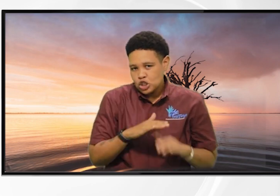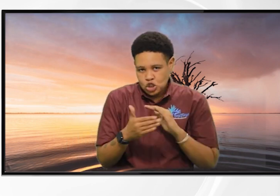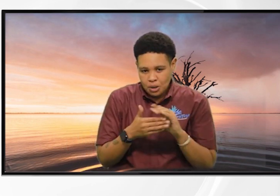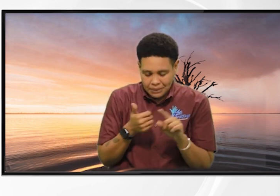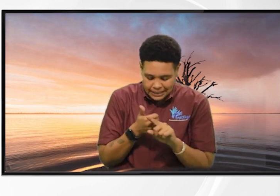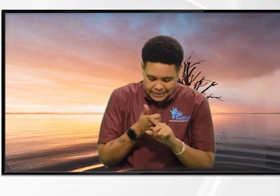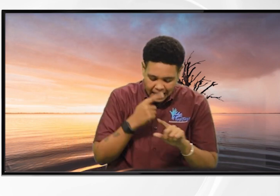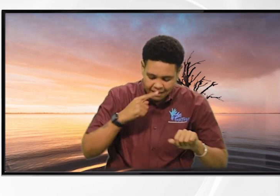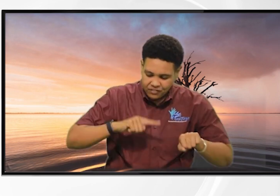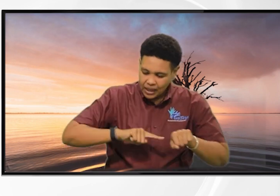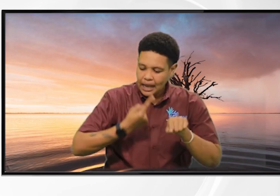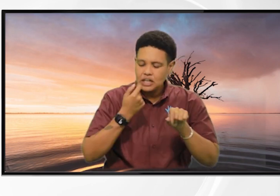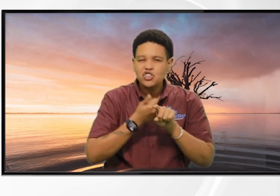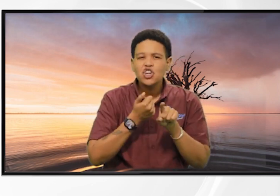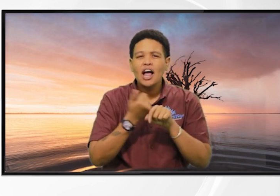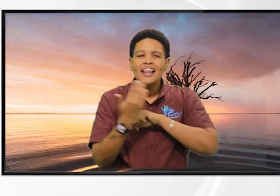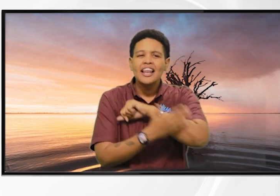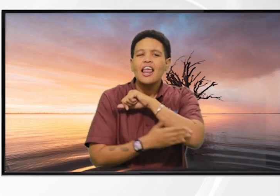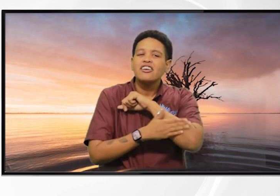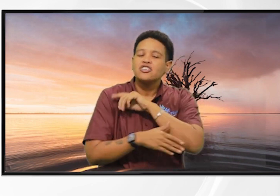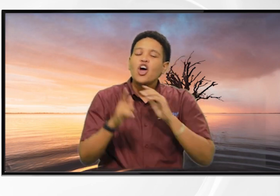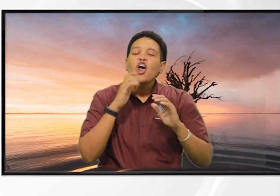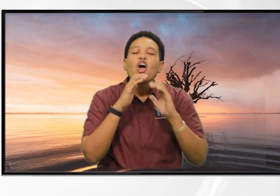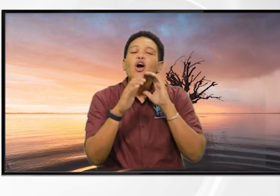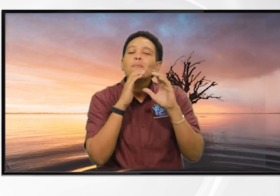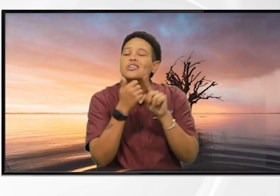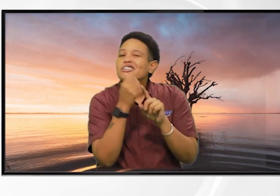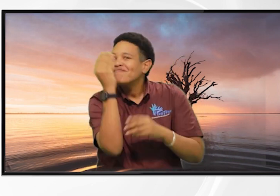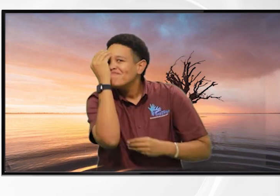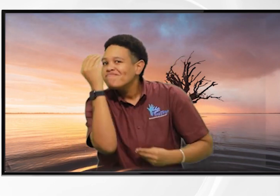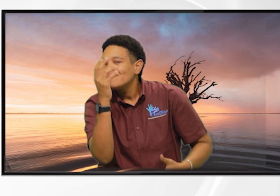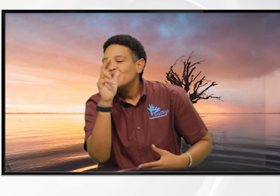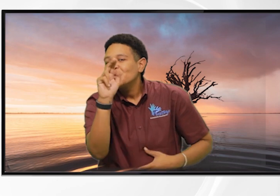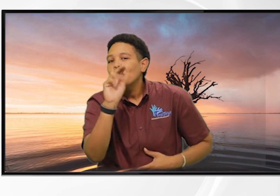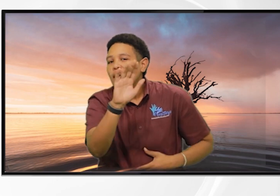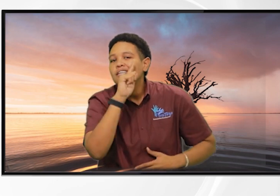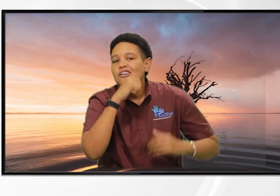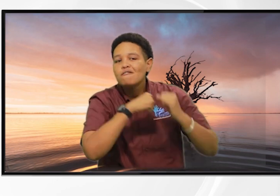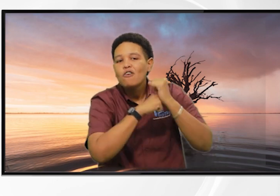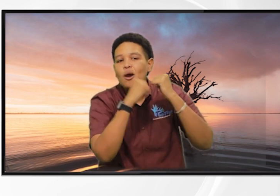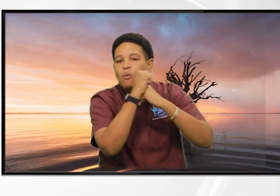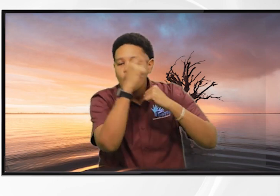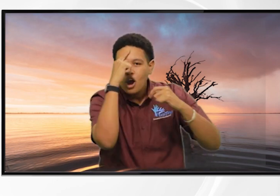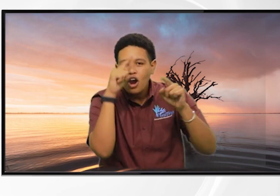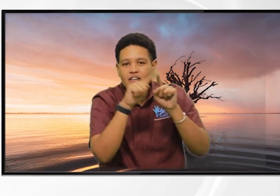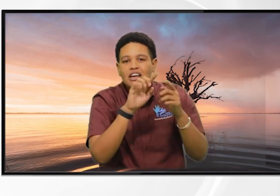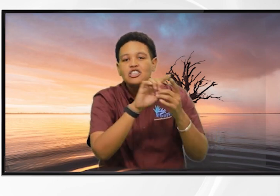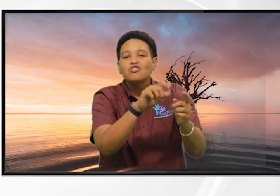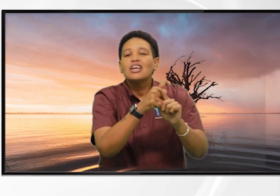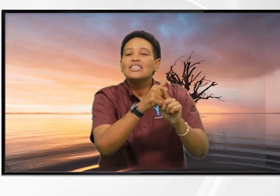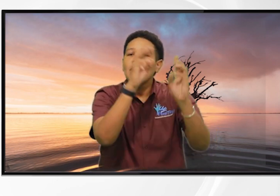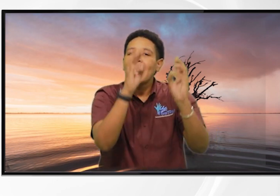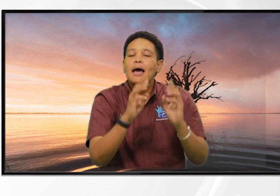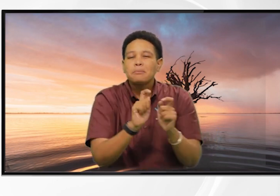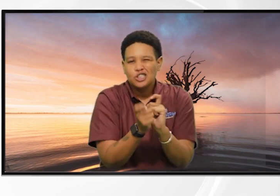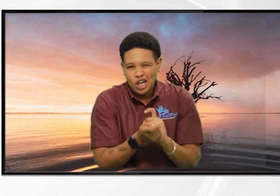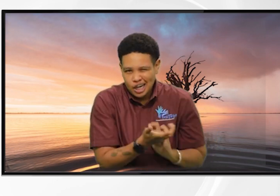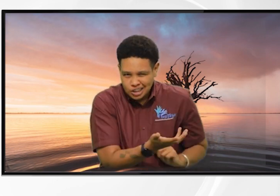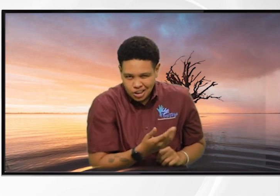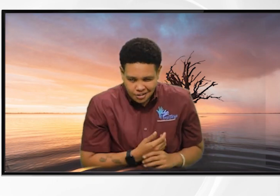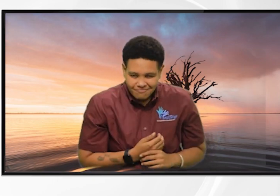Jamaica's initial national communication to the United Nations Framework Convention on Climate